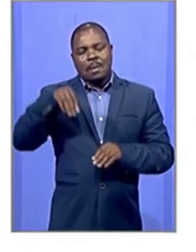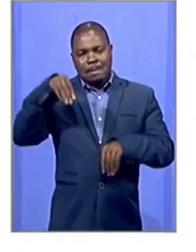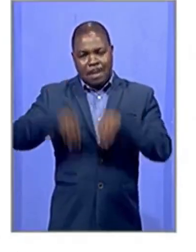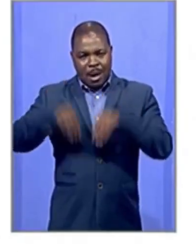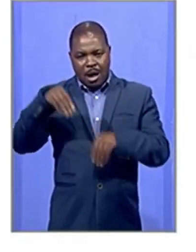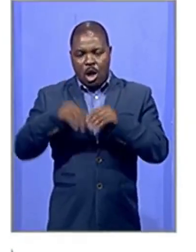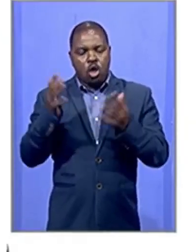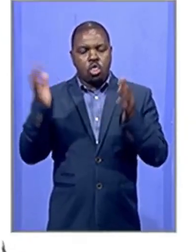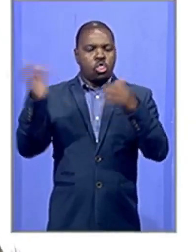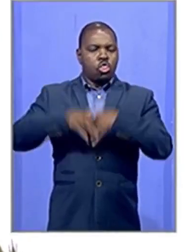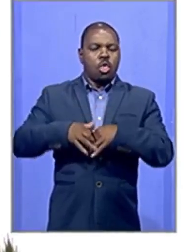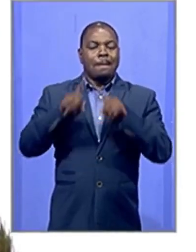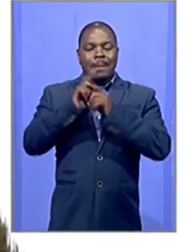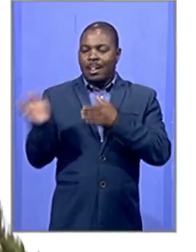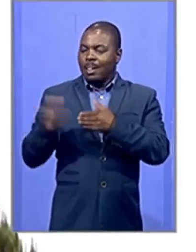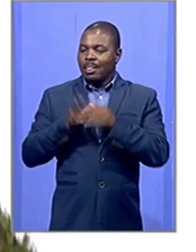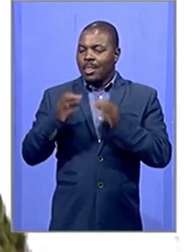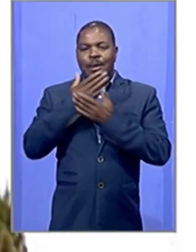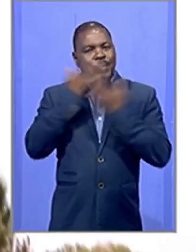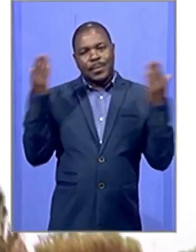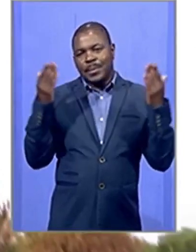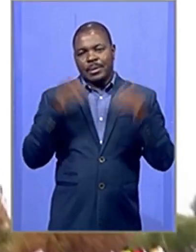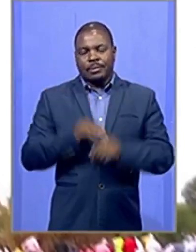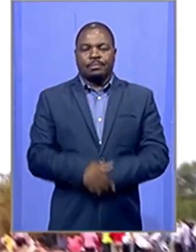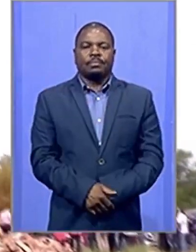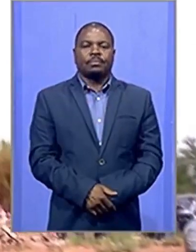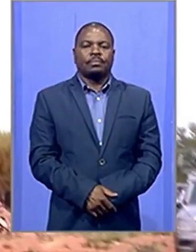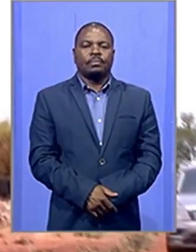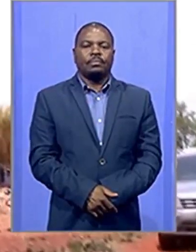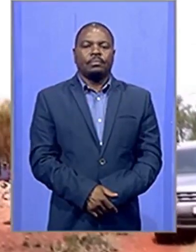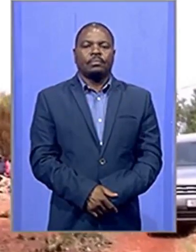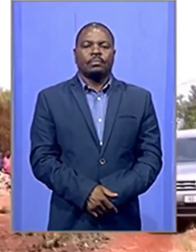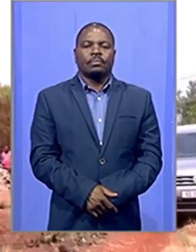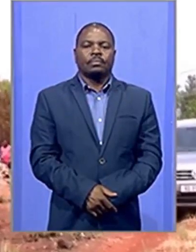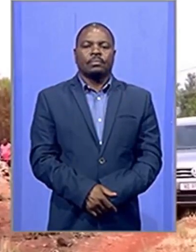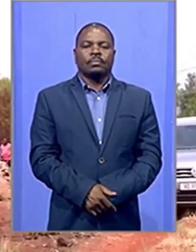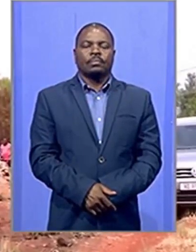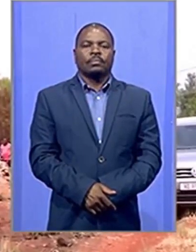iphuagantsweng fela e sa tswalwa. Itumeleng Kgajane, SABC News, Klerksdorp.